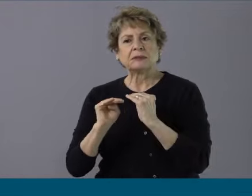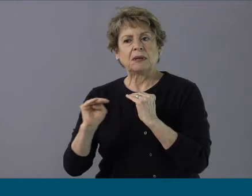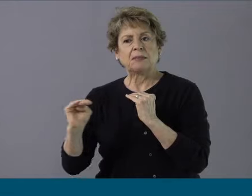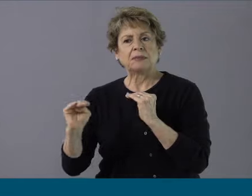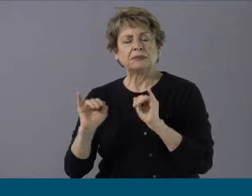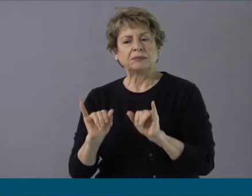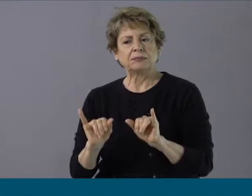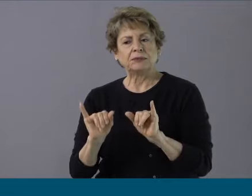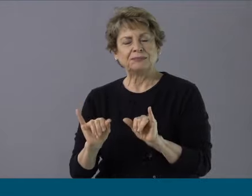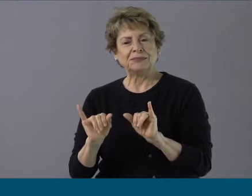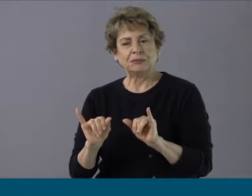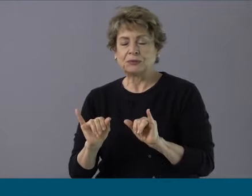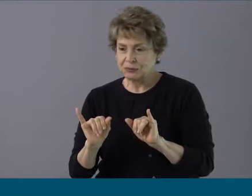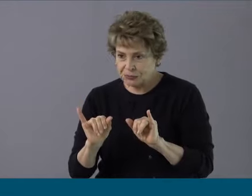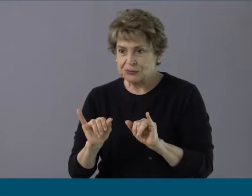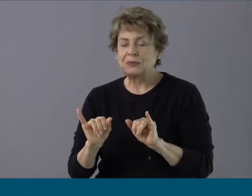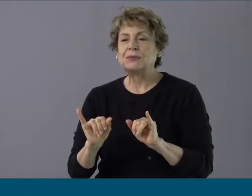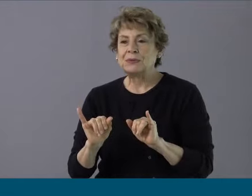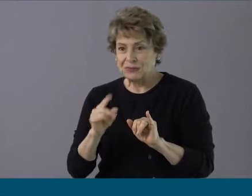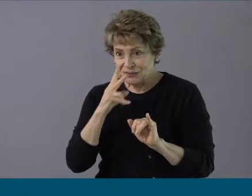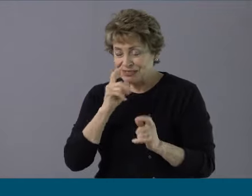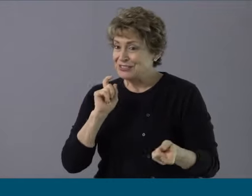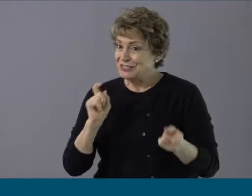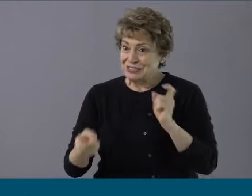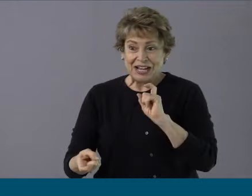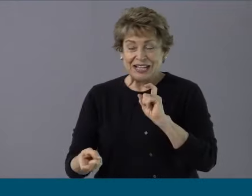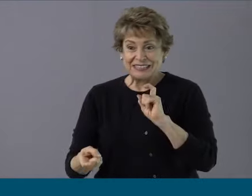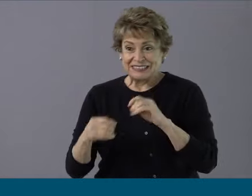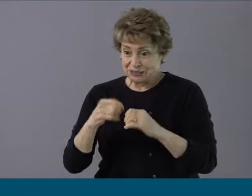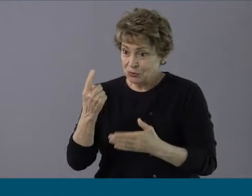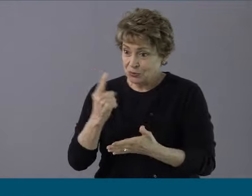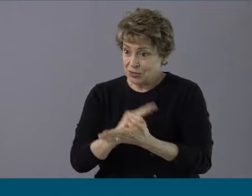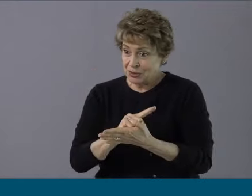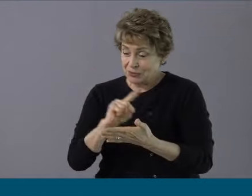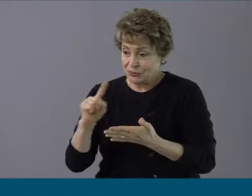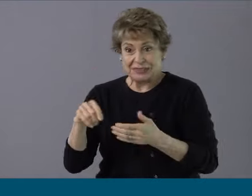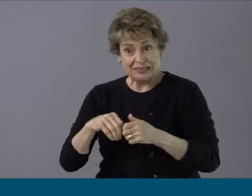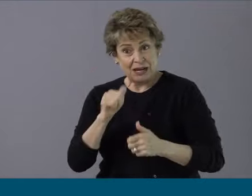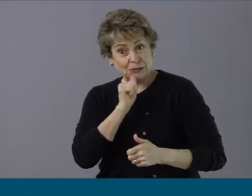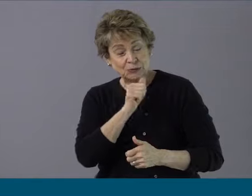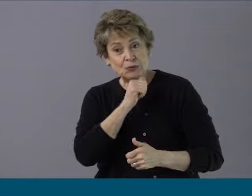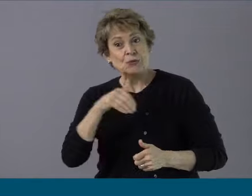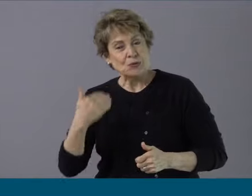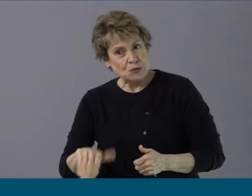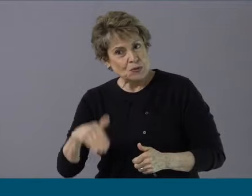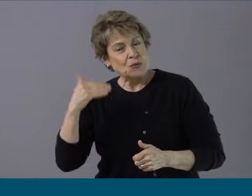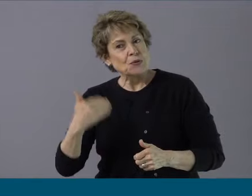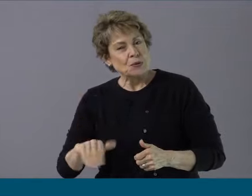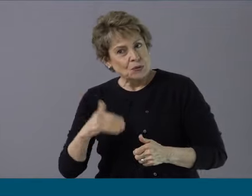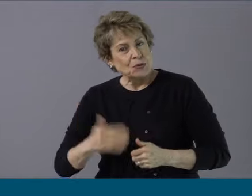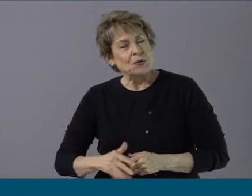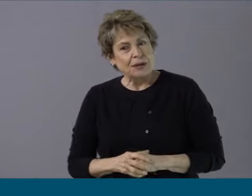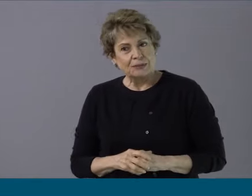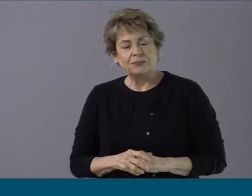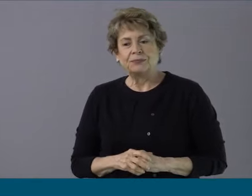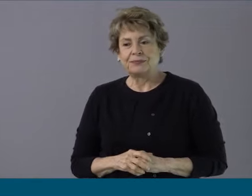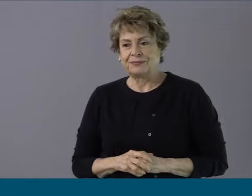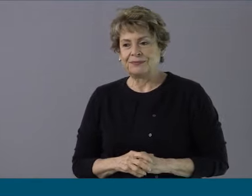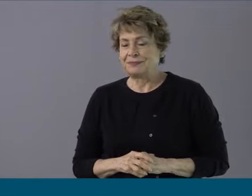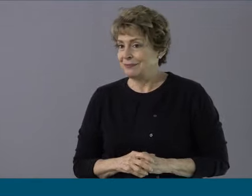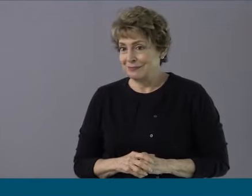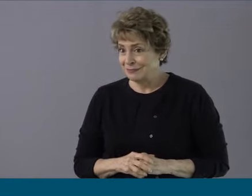in Arizona's map in 1 week, week to week. Those are the good decisions